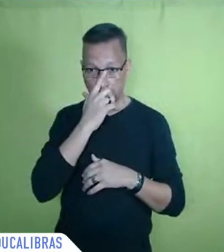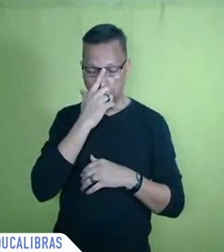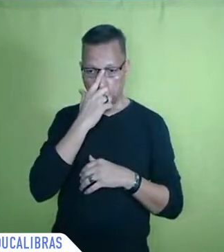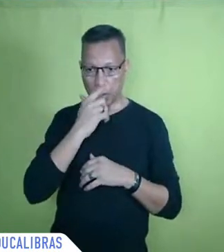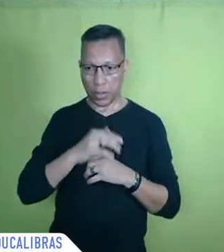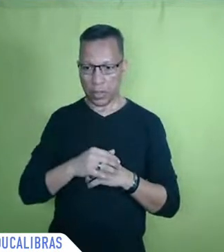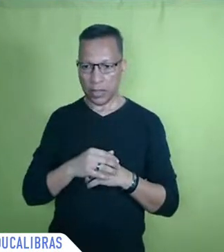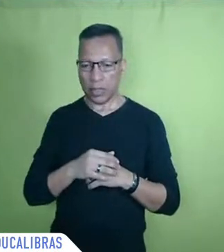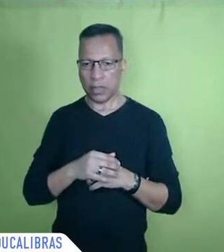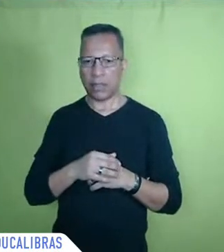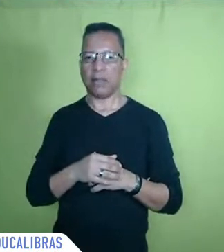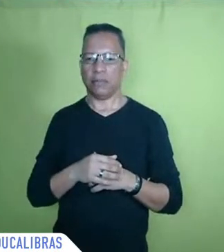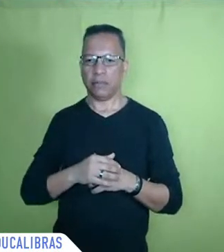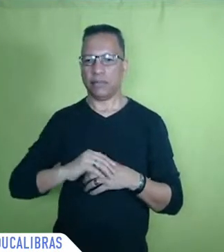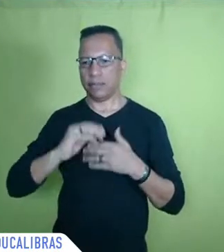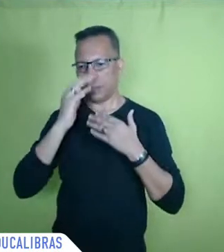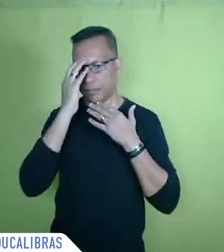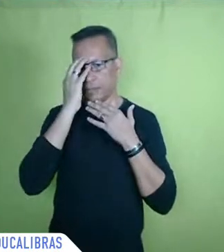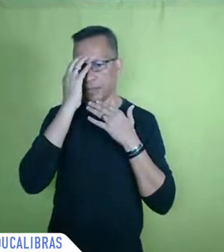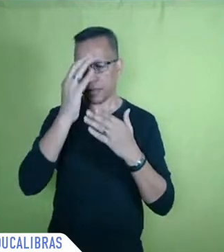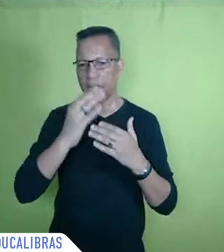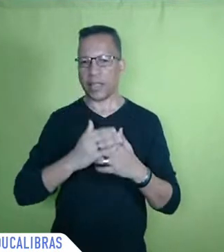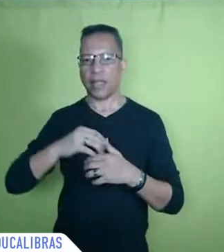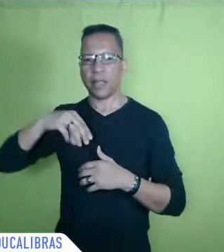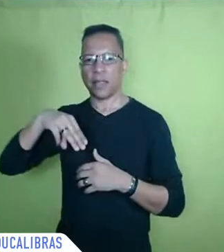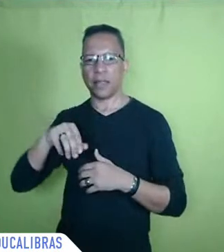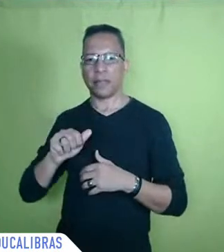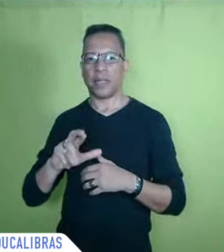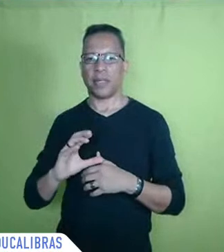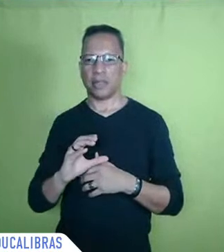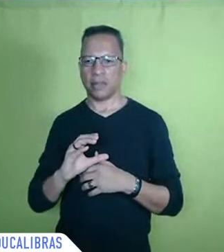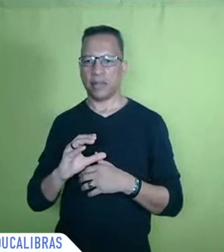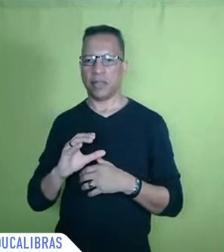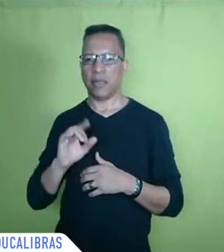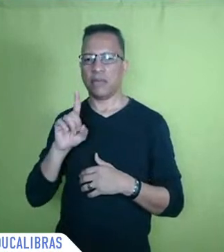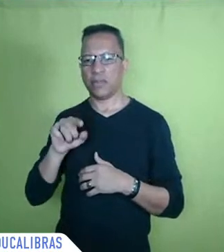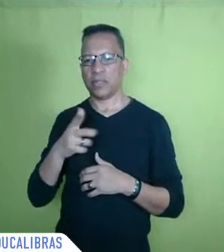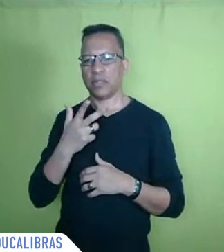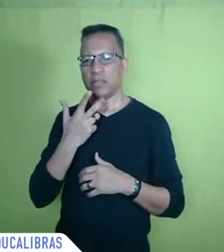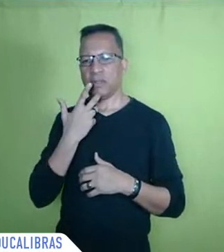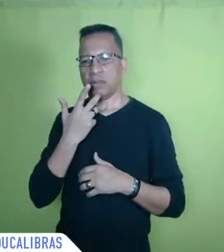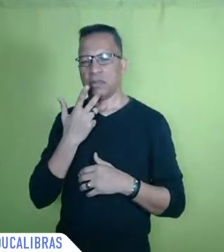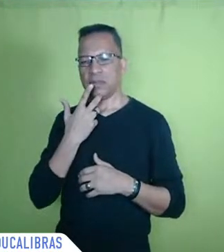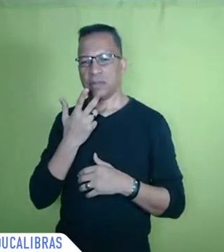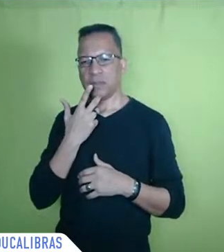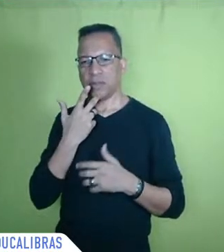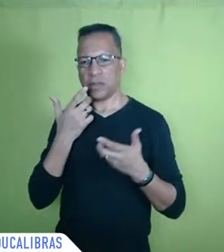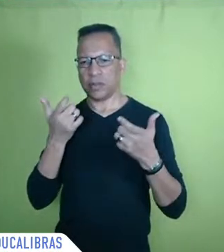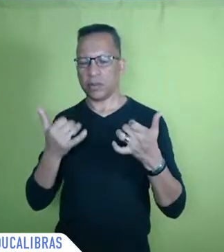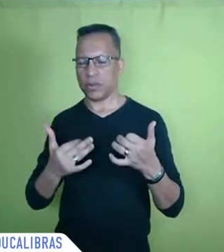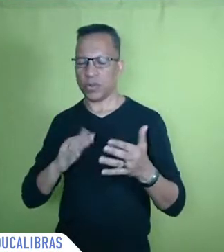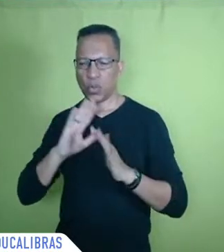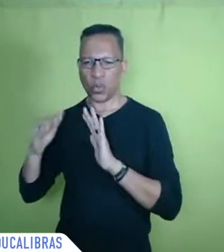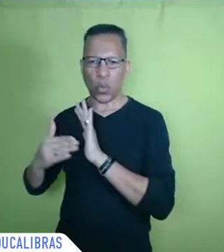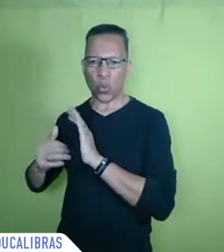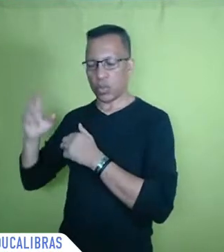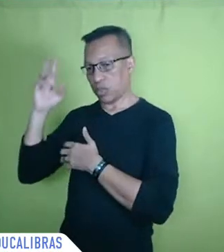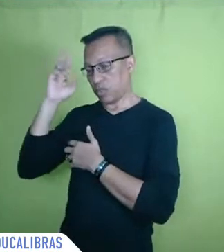Mark. You've mentioned the whole history, a brief history of inequality in